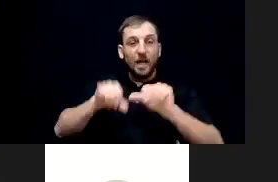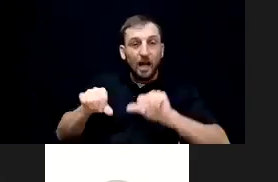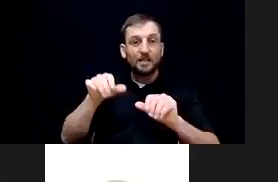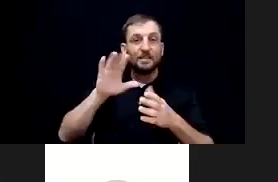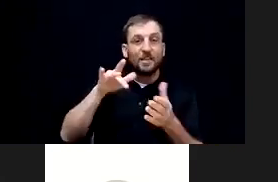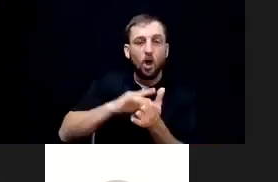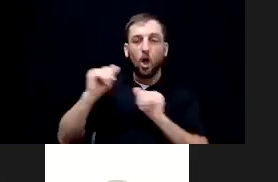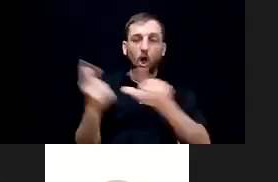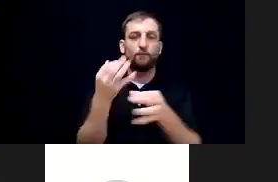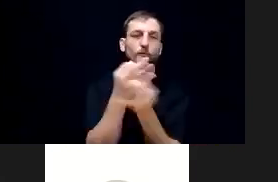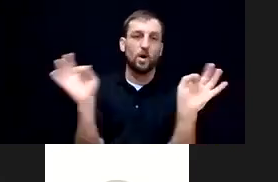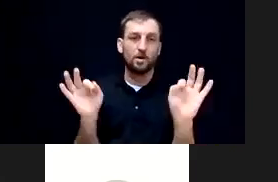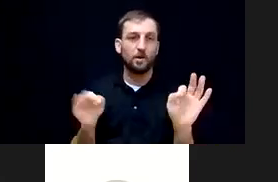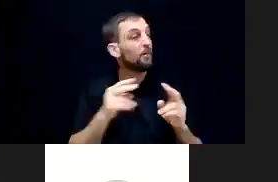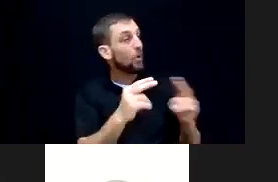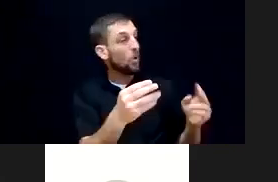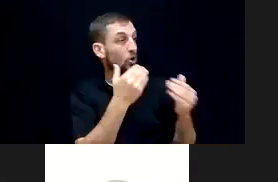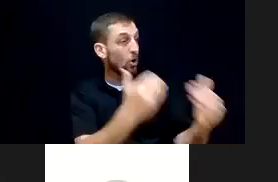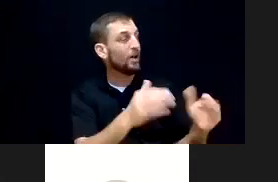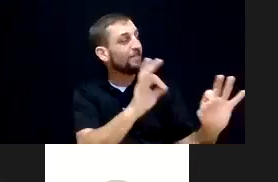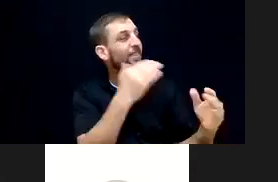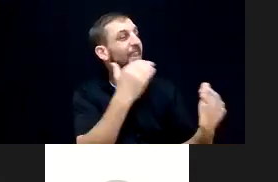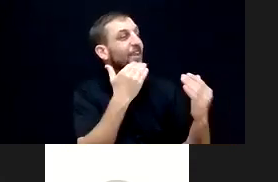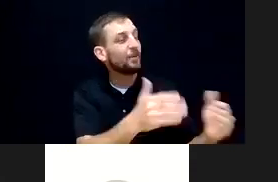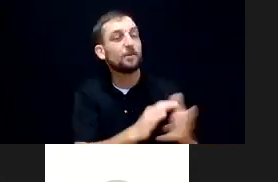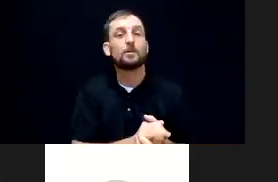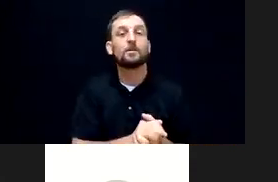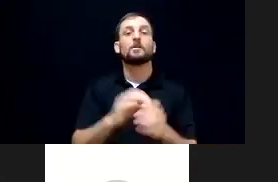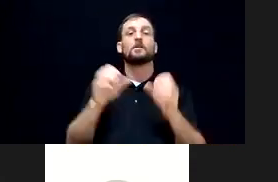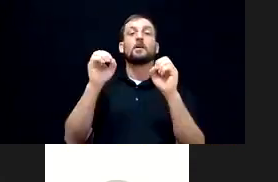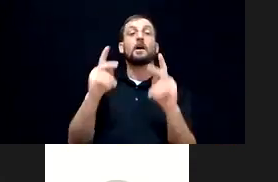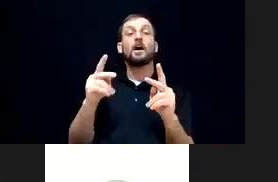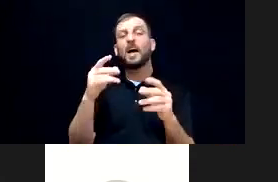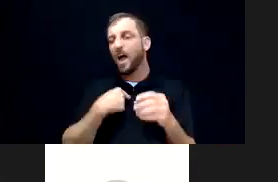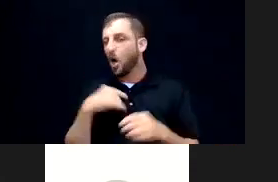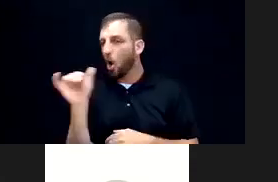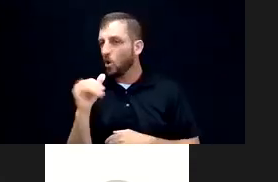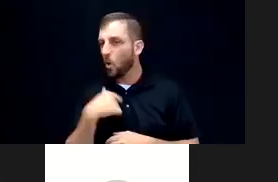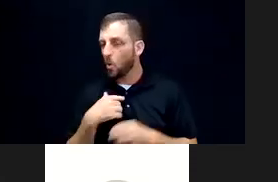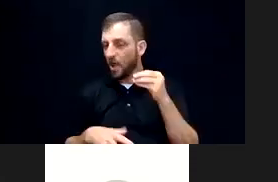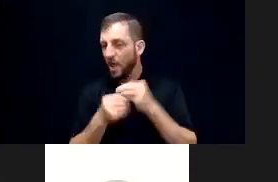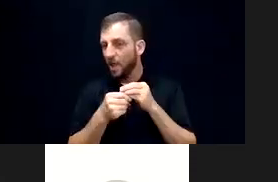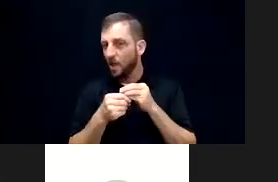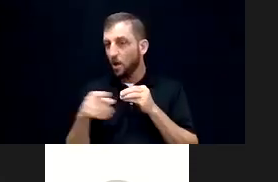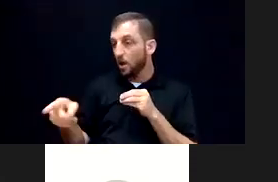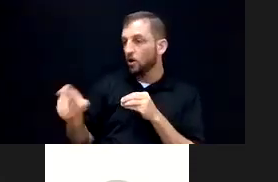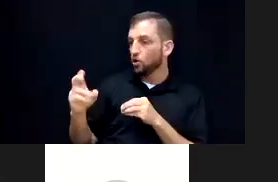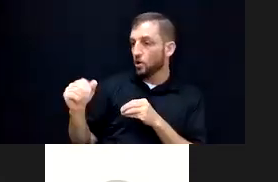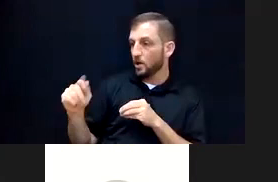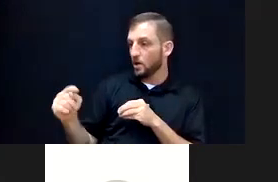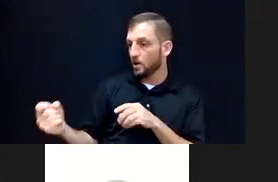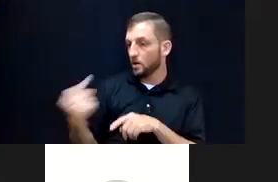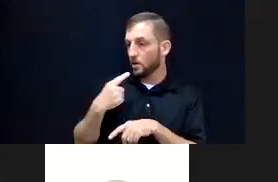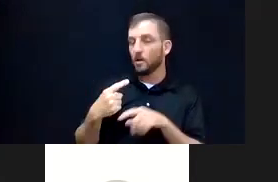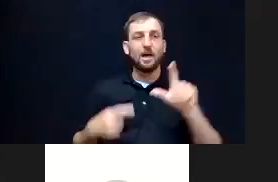Very good. Thank you so much. Really quickly, I'm going to also ask this question from the chat. It says that LDOE